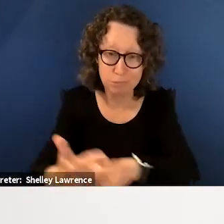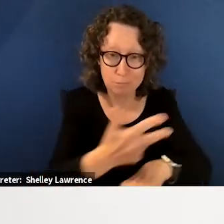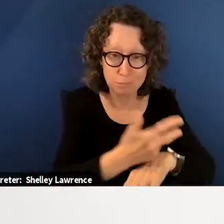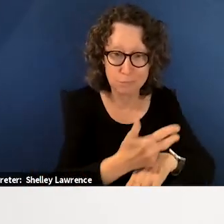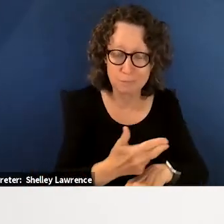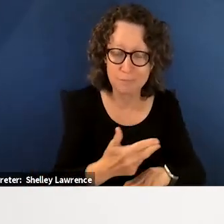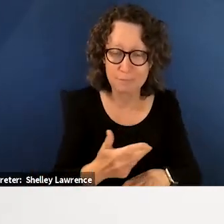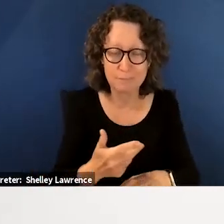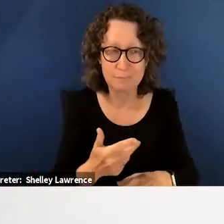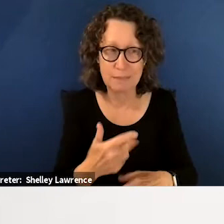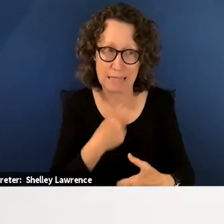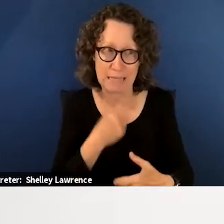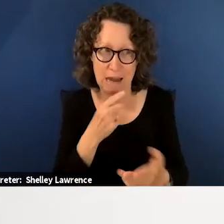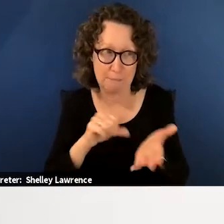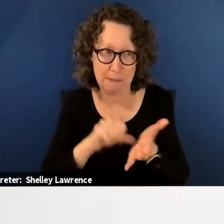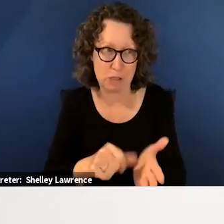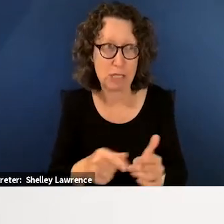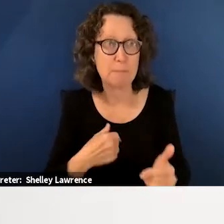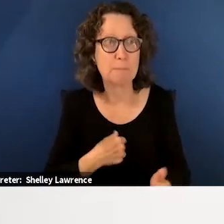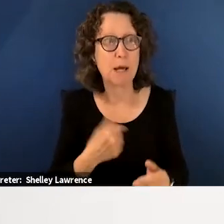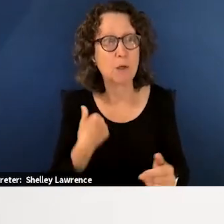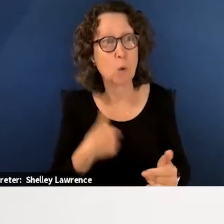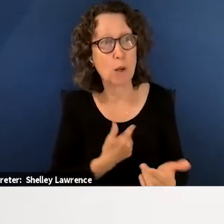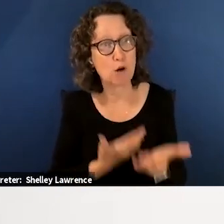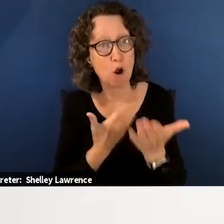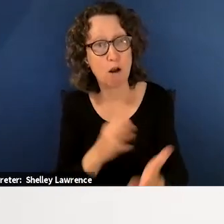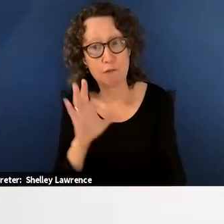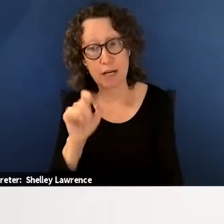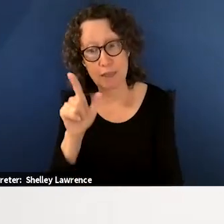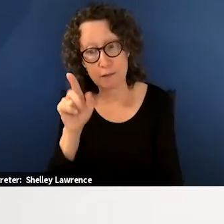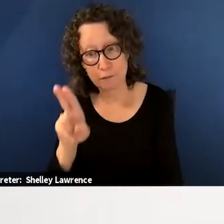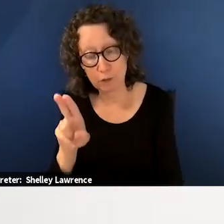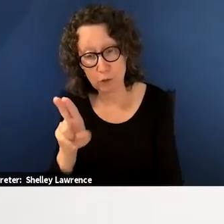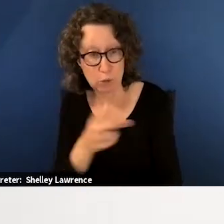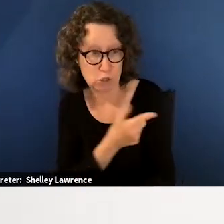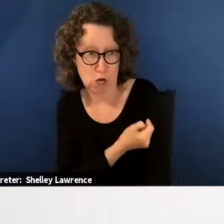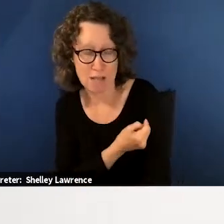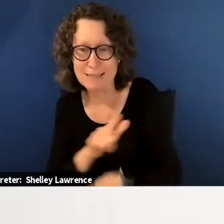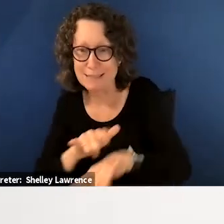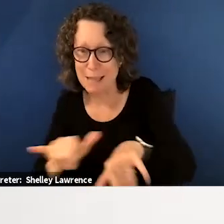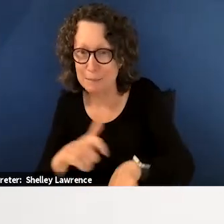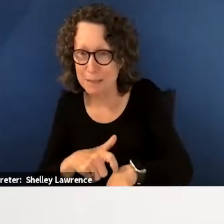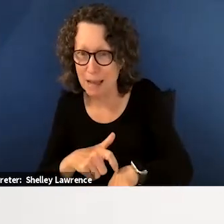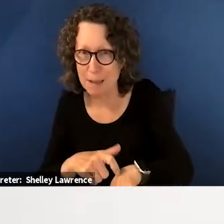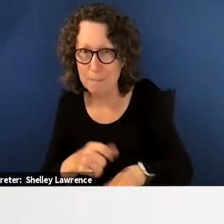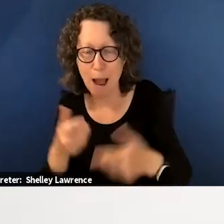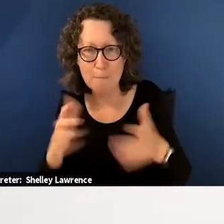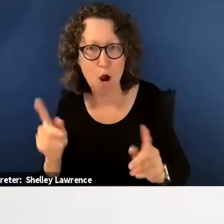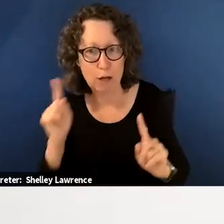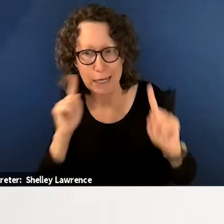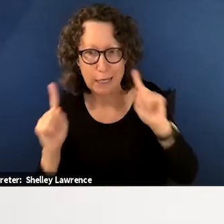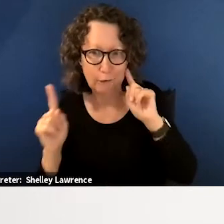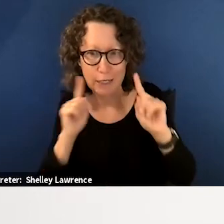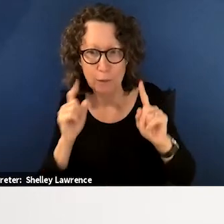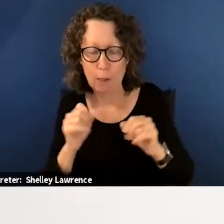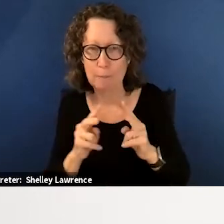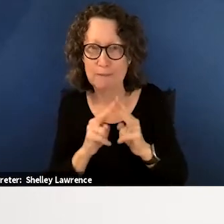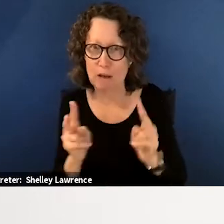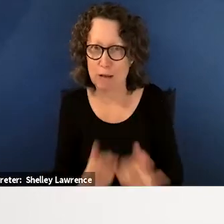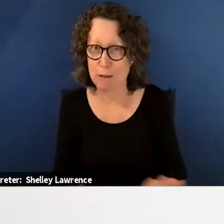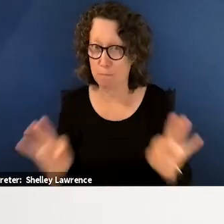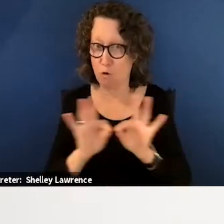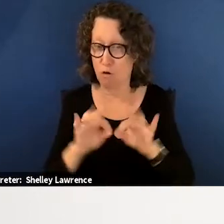we're also, I want to say we're offering, the flu shots are being offered there as well, which I'm already hearing is going to be very